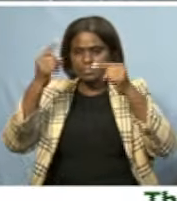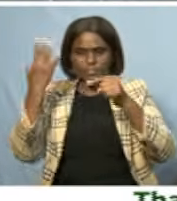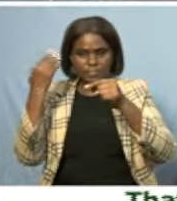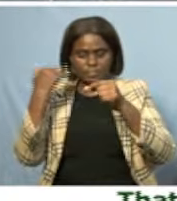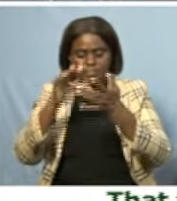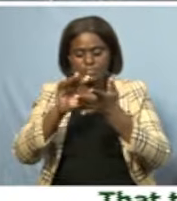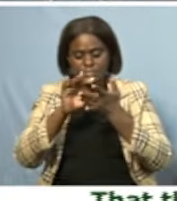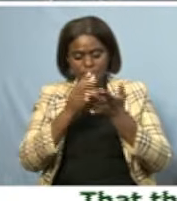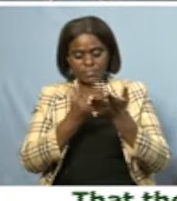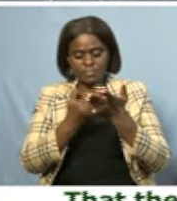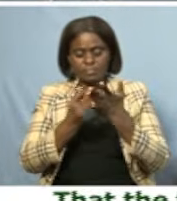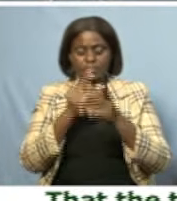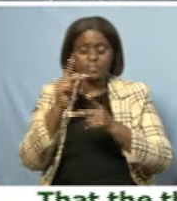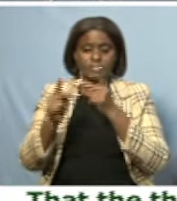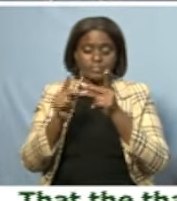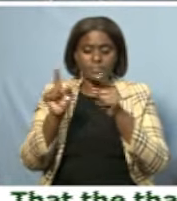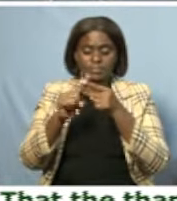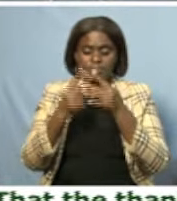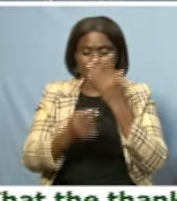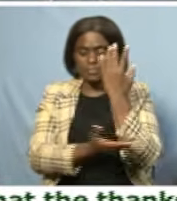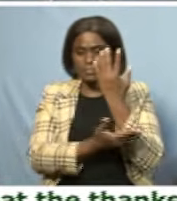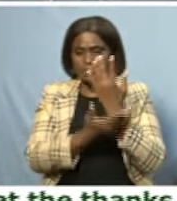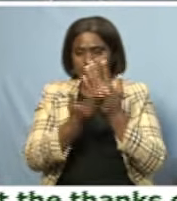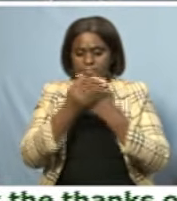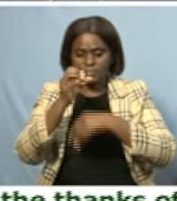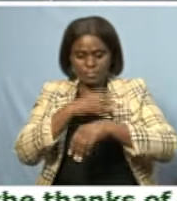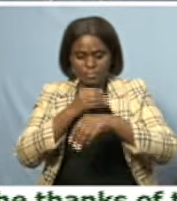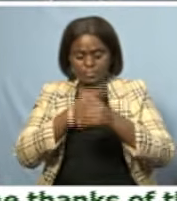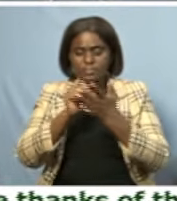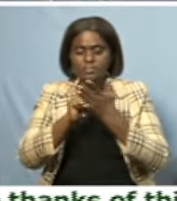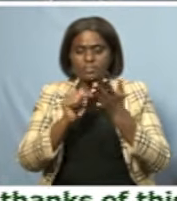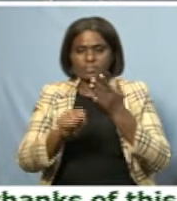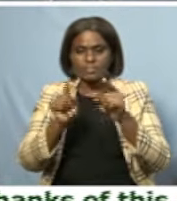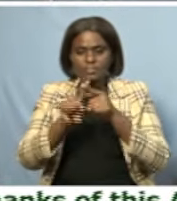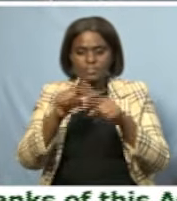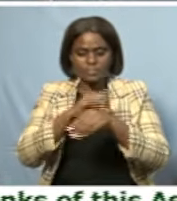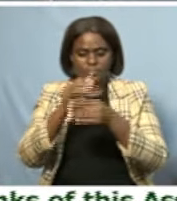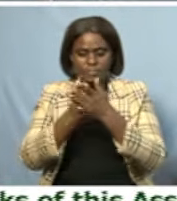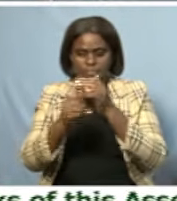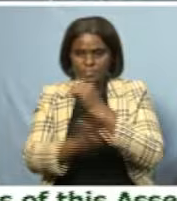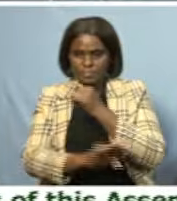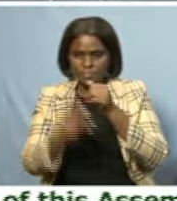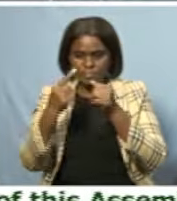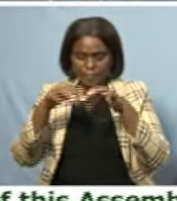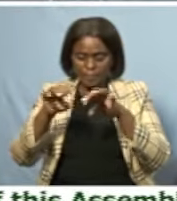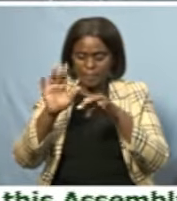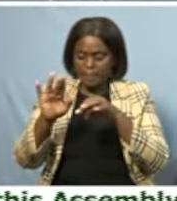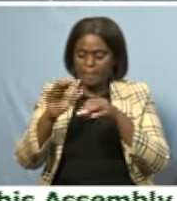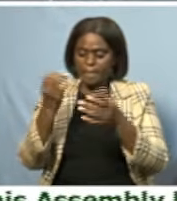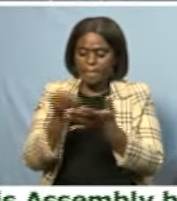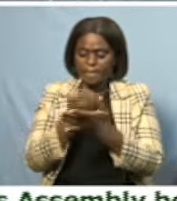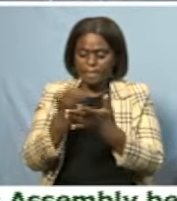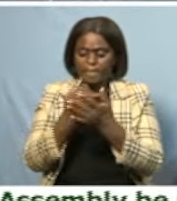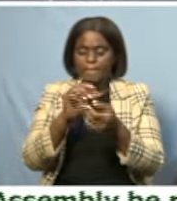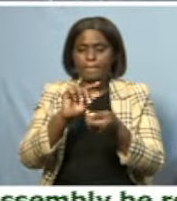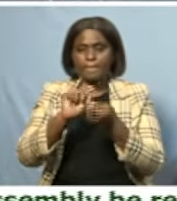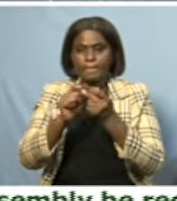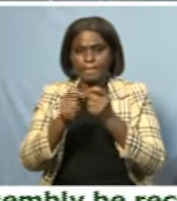debt restructuring process to improved investor confidence. The foundations for sustainable economic